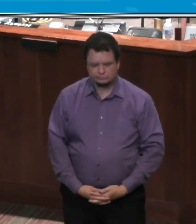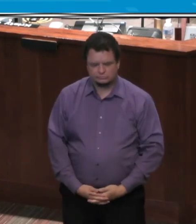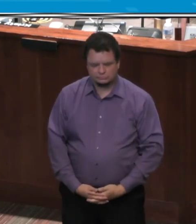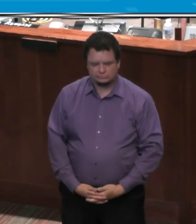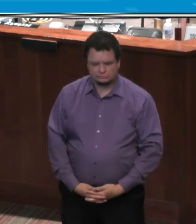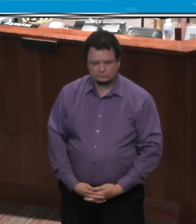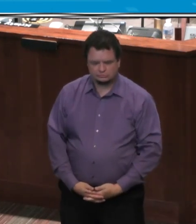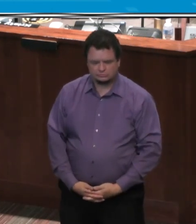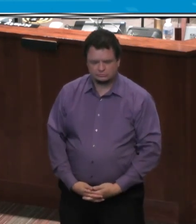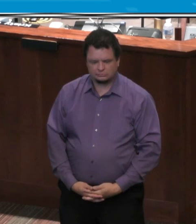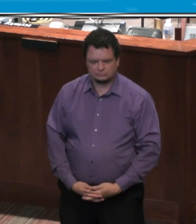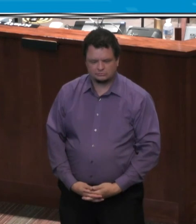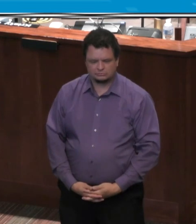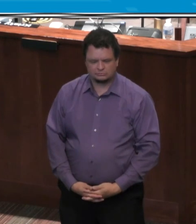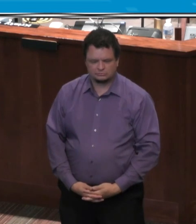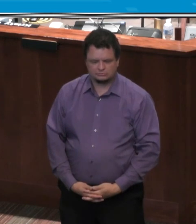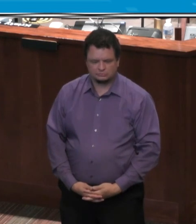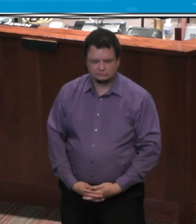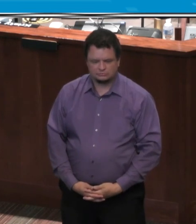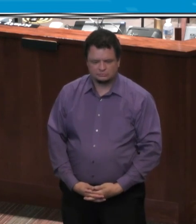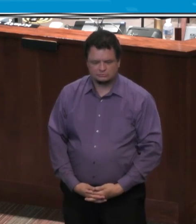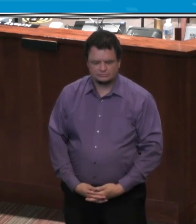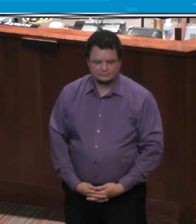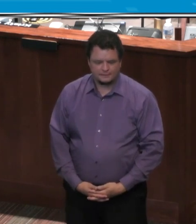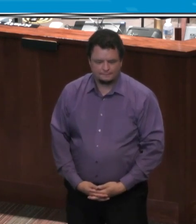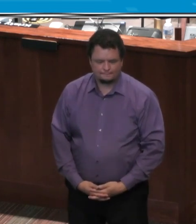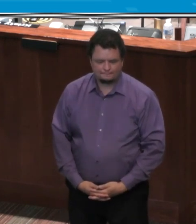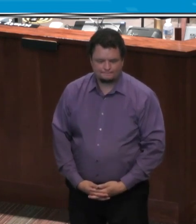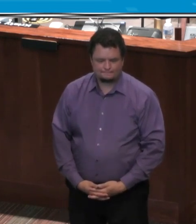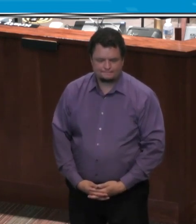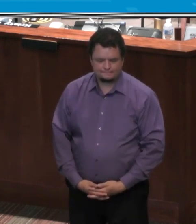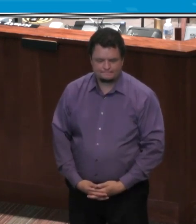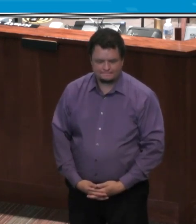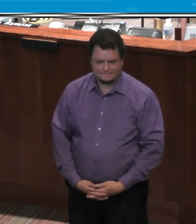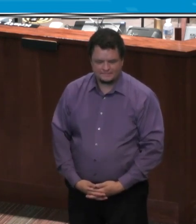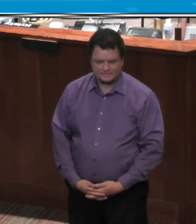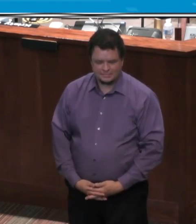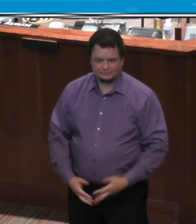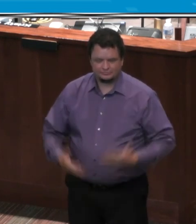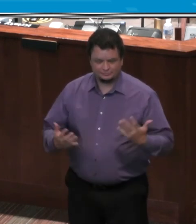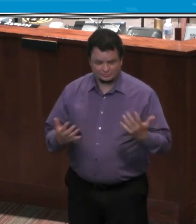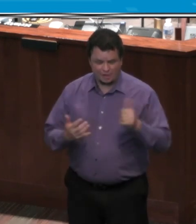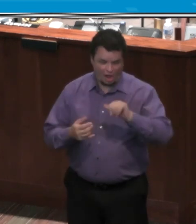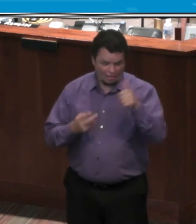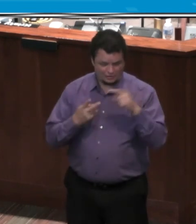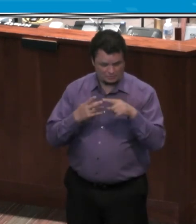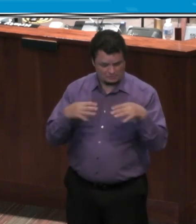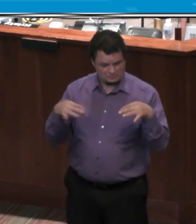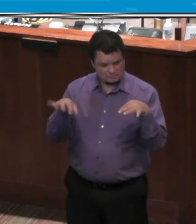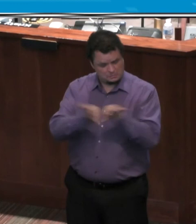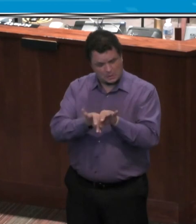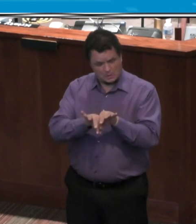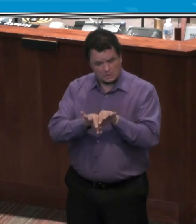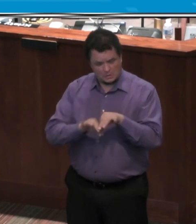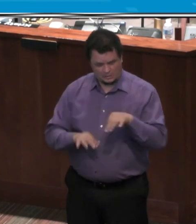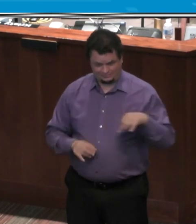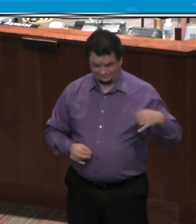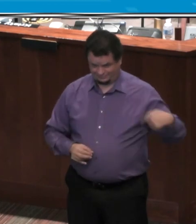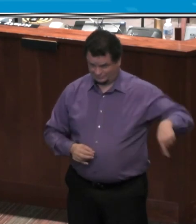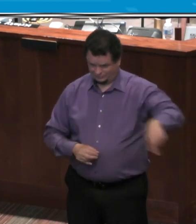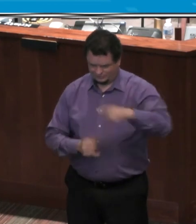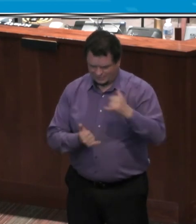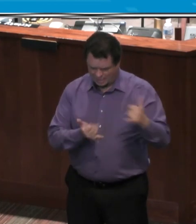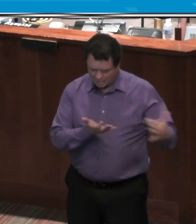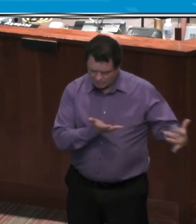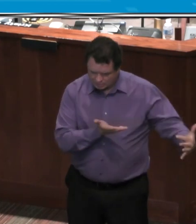you for that. That is also incredibly important. Not only is it important that we're collecting tests, but that we can quickly get the results back